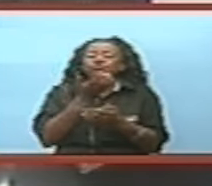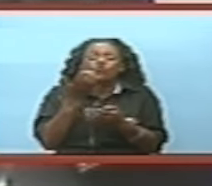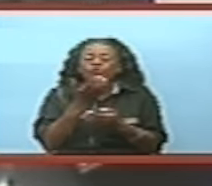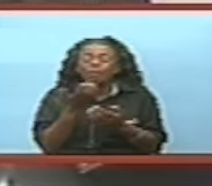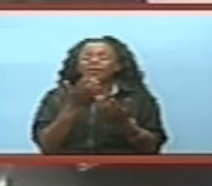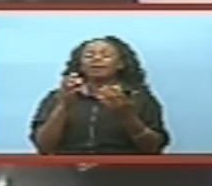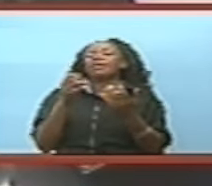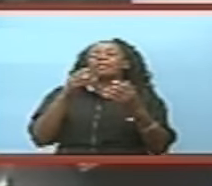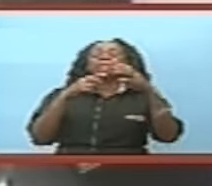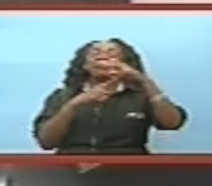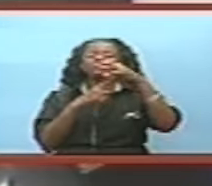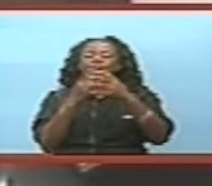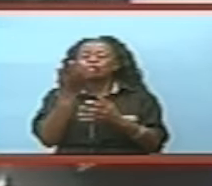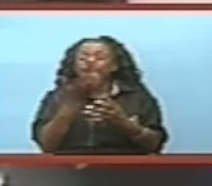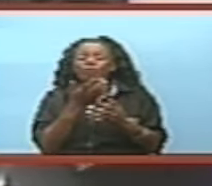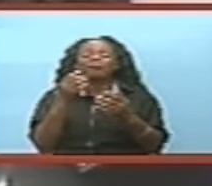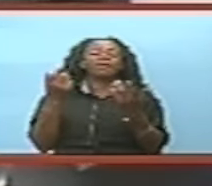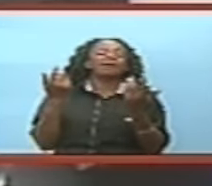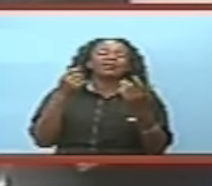and then phase two, phase three.